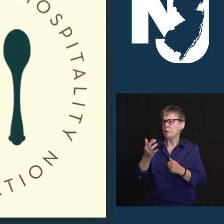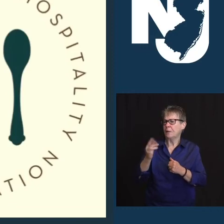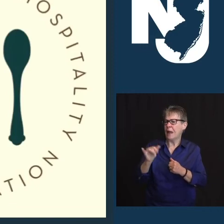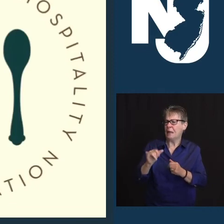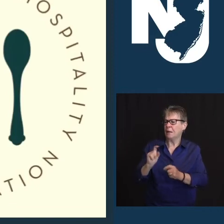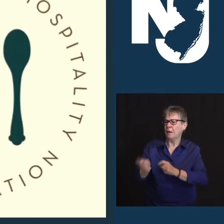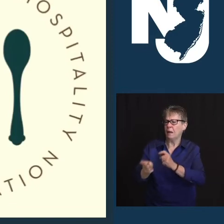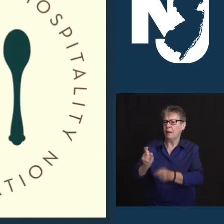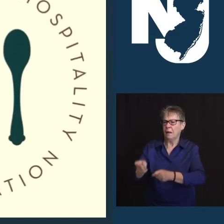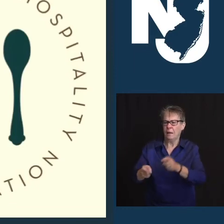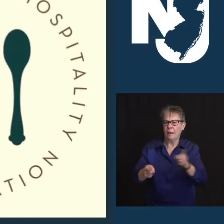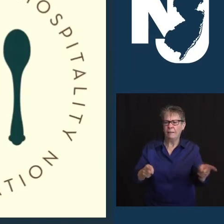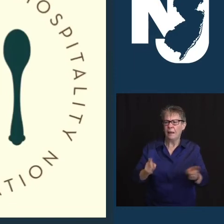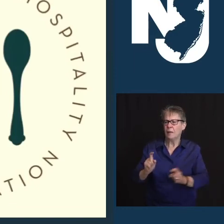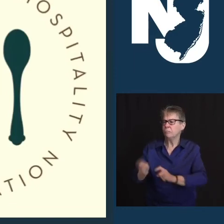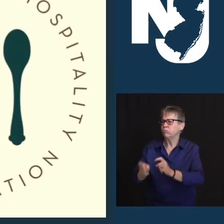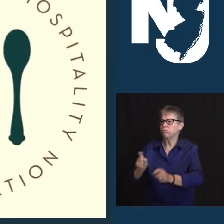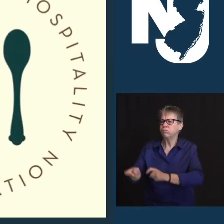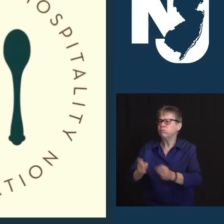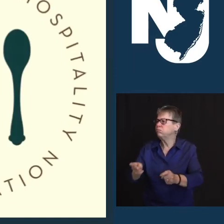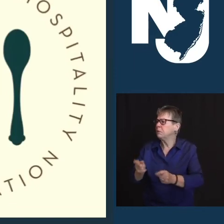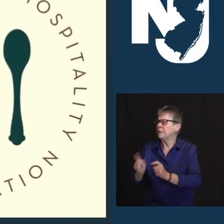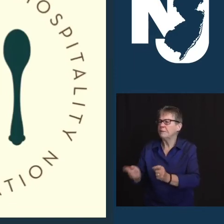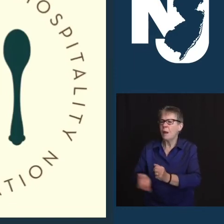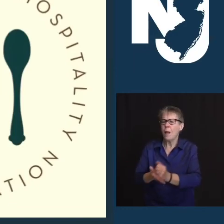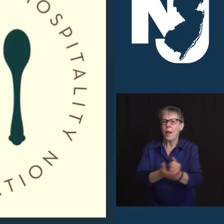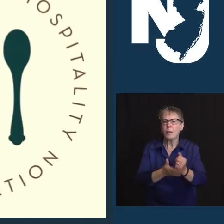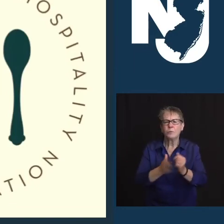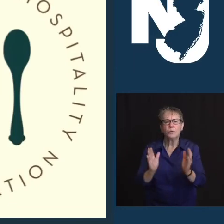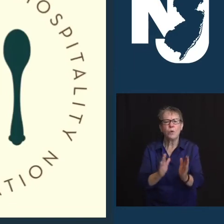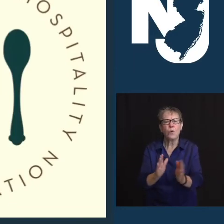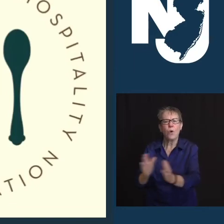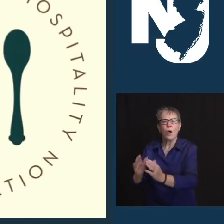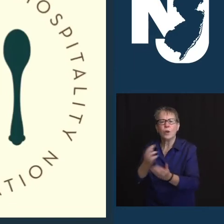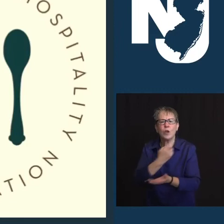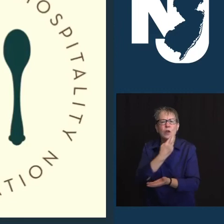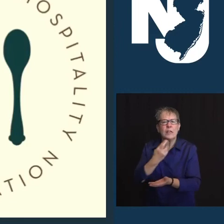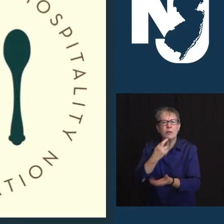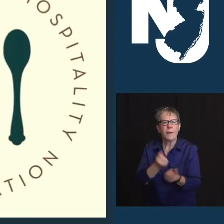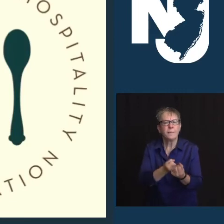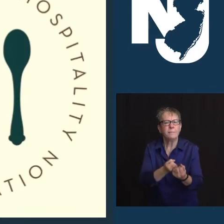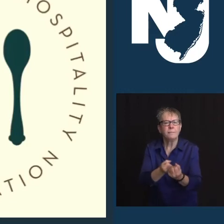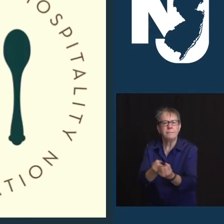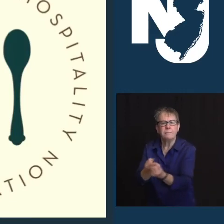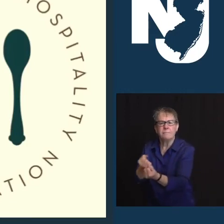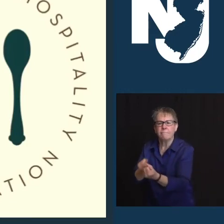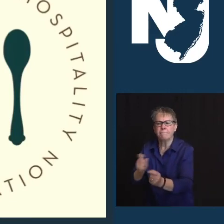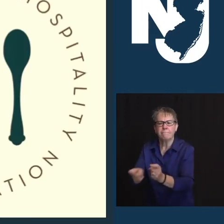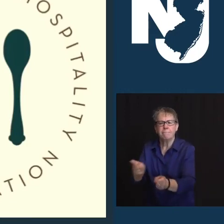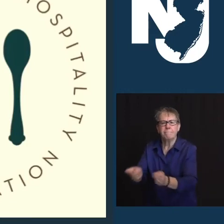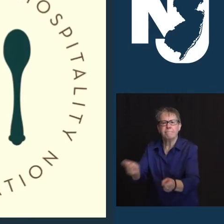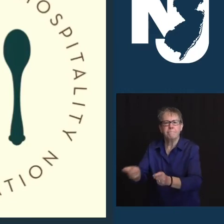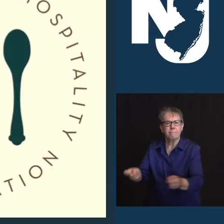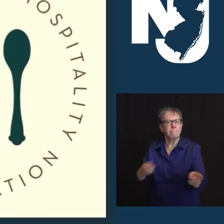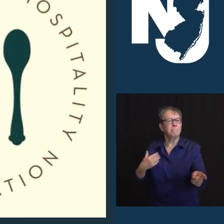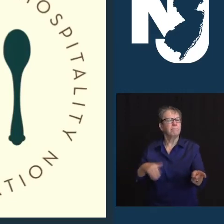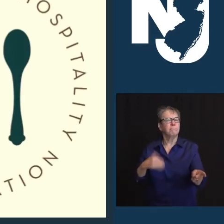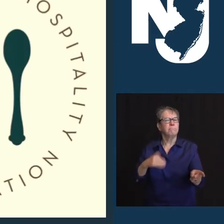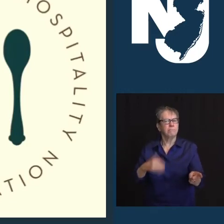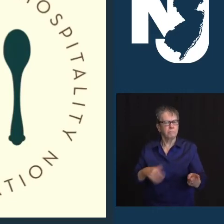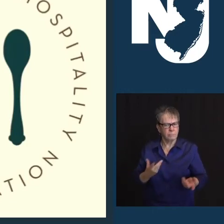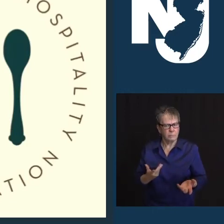of the Restaurant Association to apply. And I want to give a special shout out to another dear friend, Senator Vin Gopal,